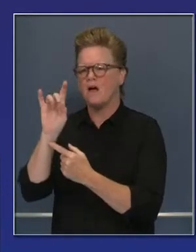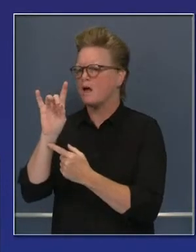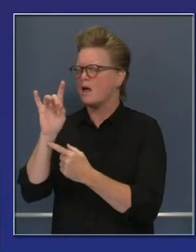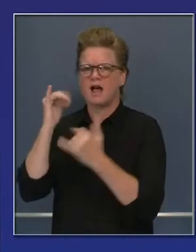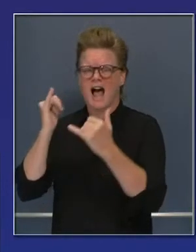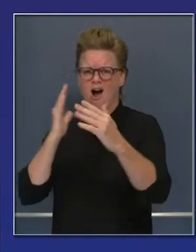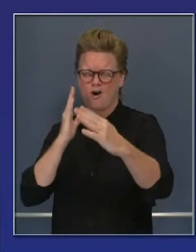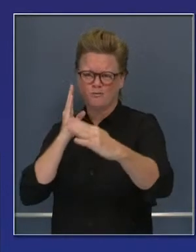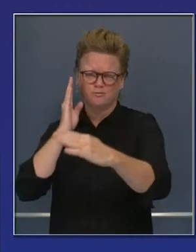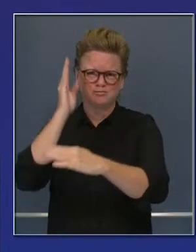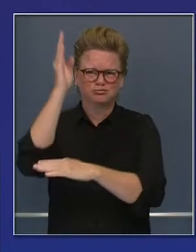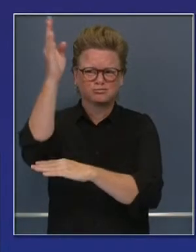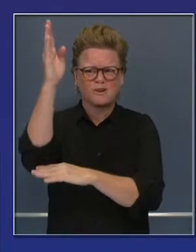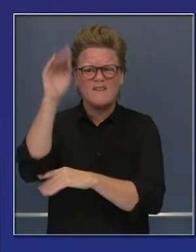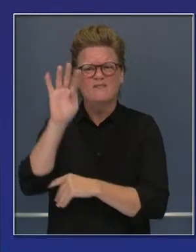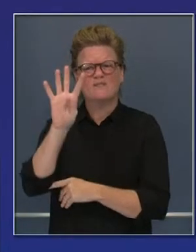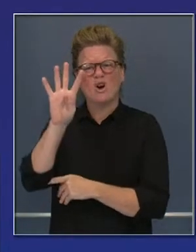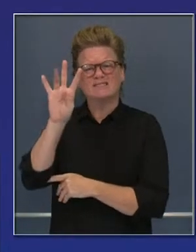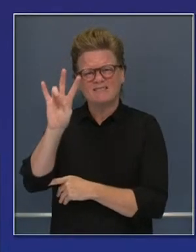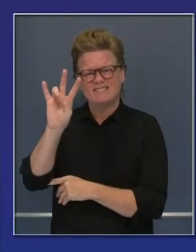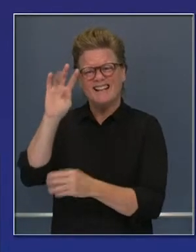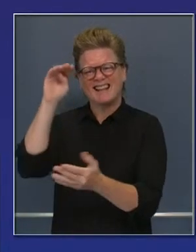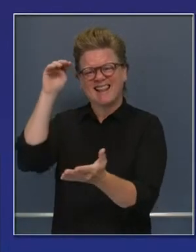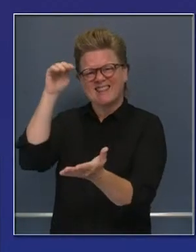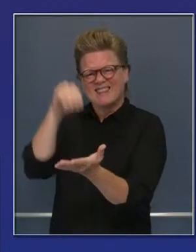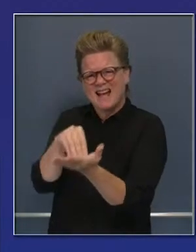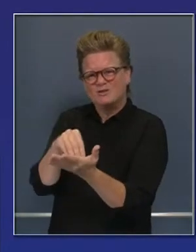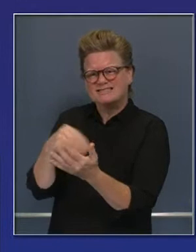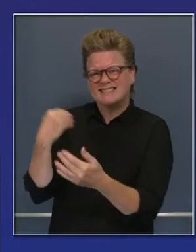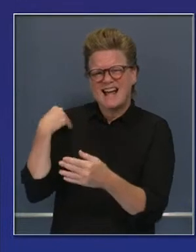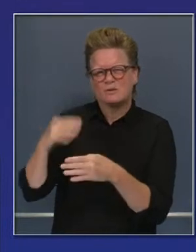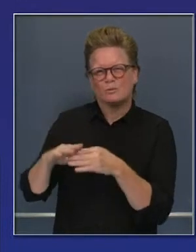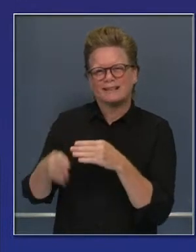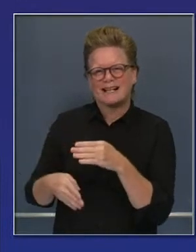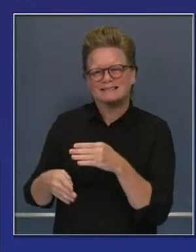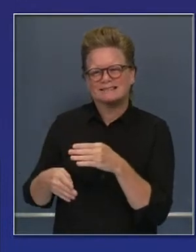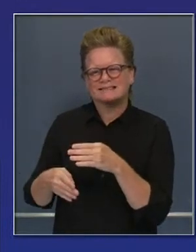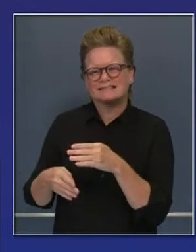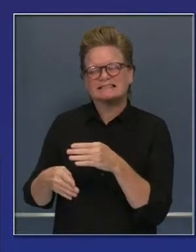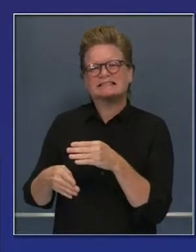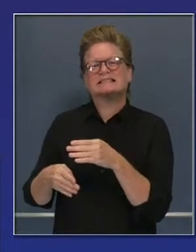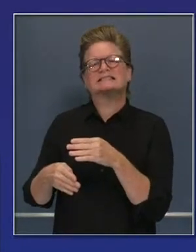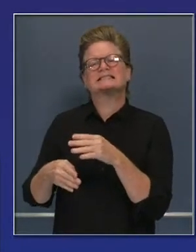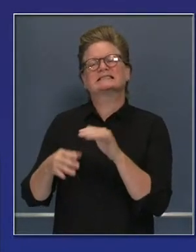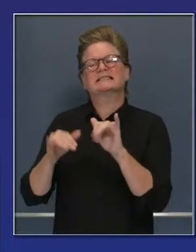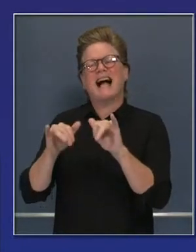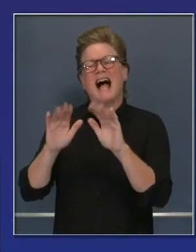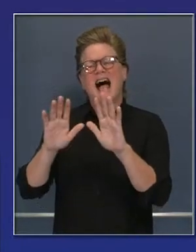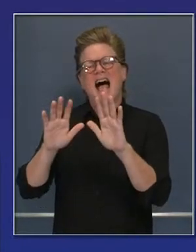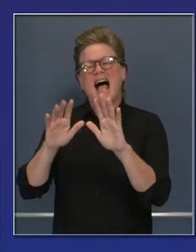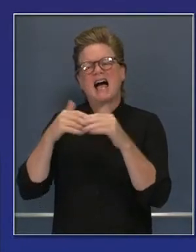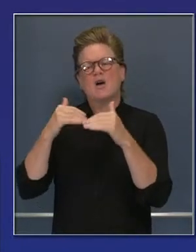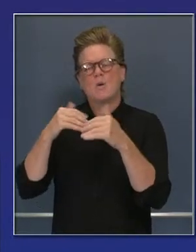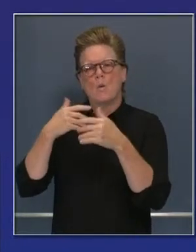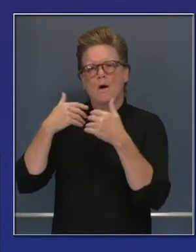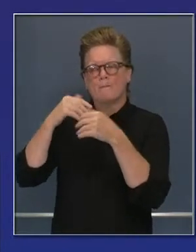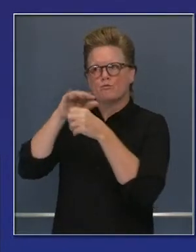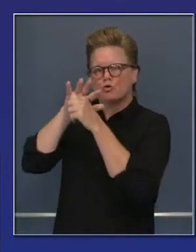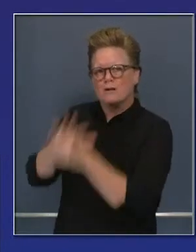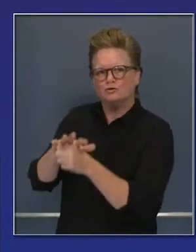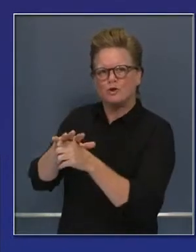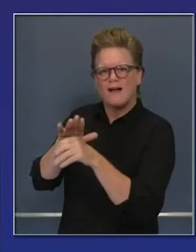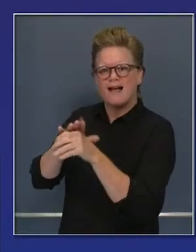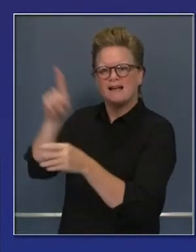megawatts at peak over the weekend. So we have put historic pressure on our grid. As you